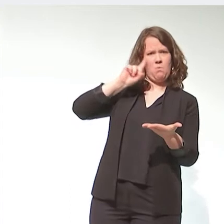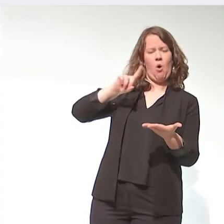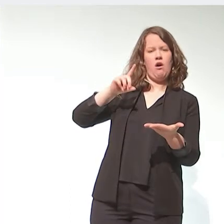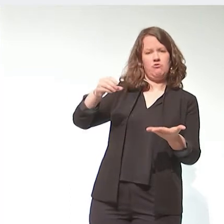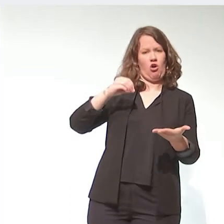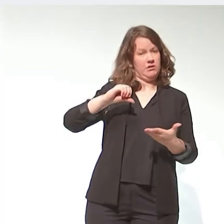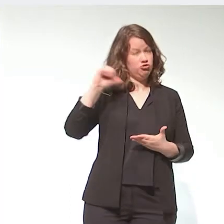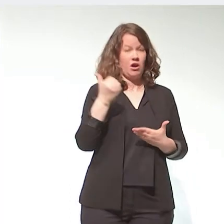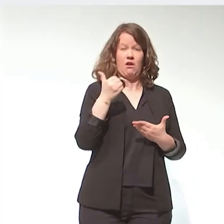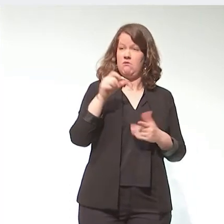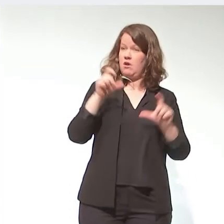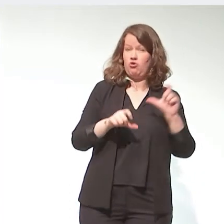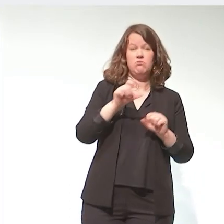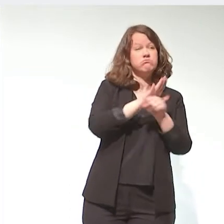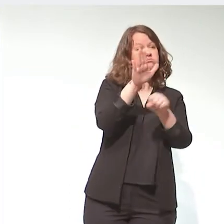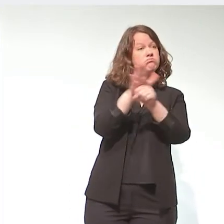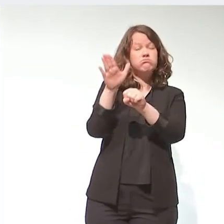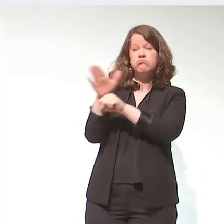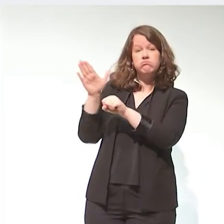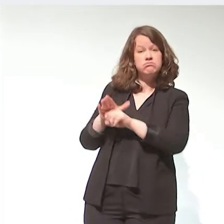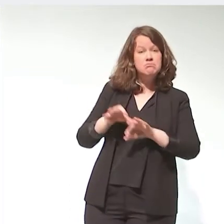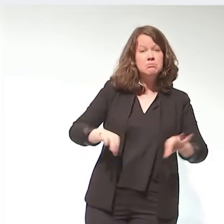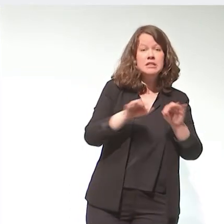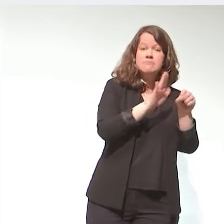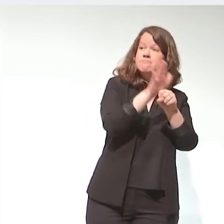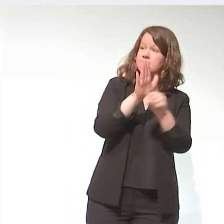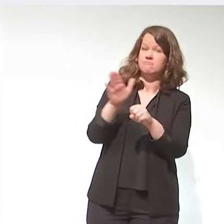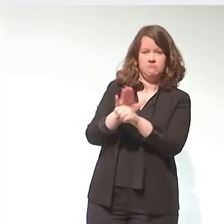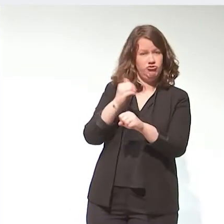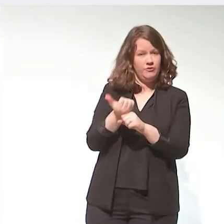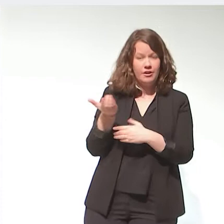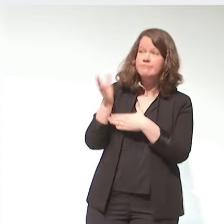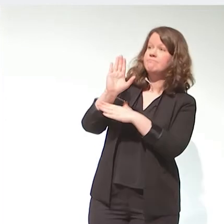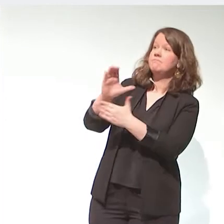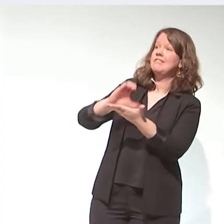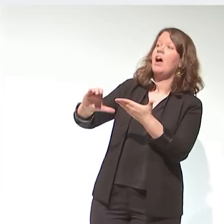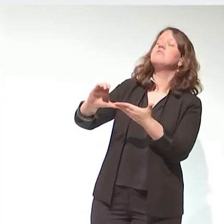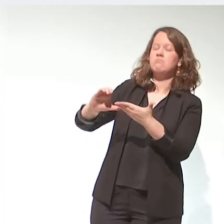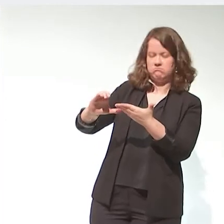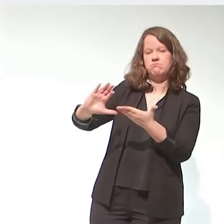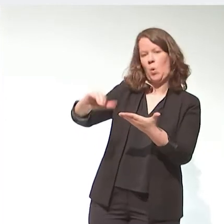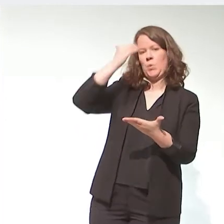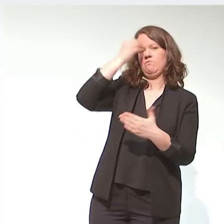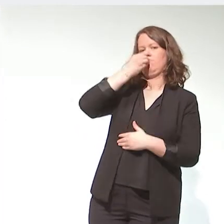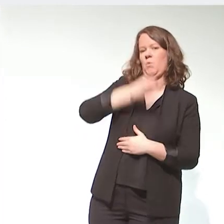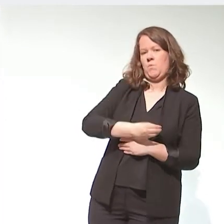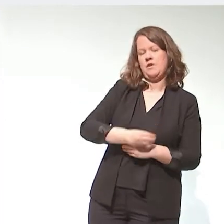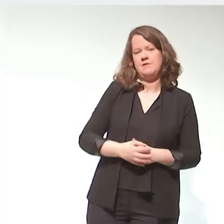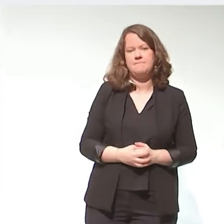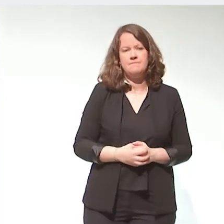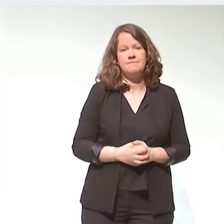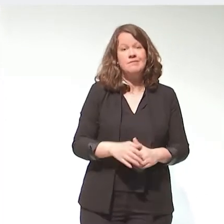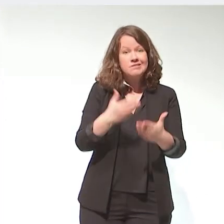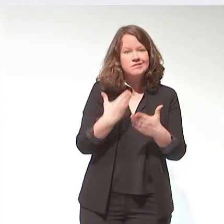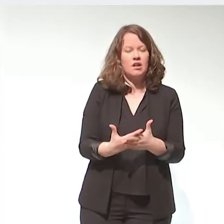European card to guarantee the mutual recognition of disability in all the countries of the region. The principle